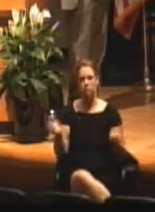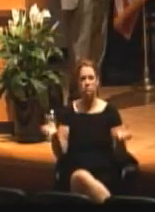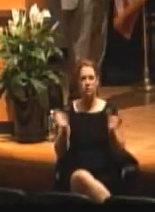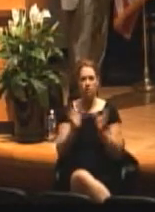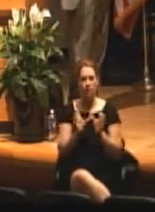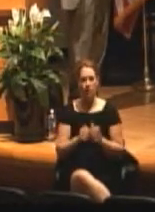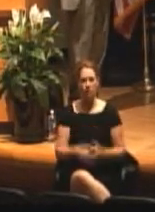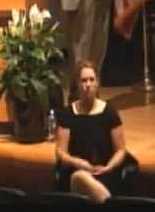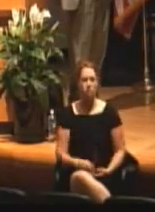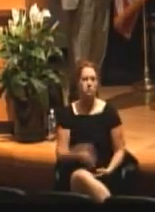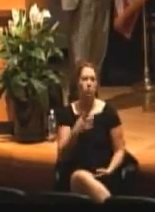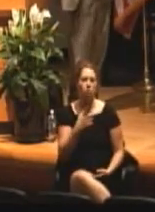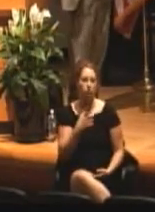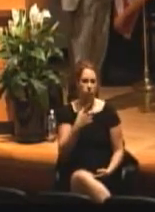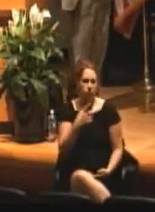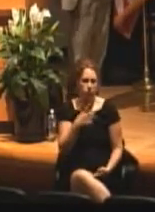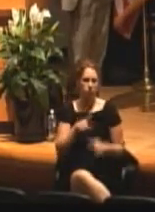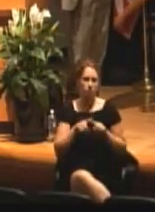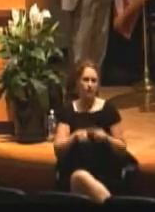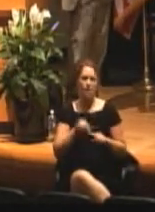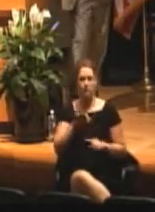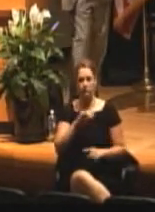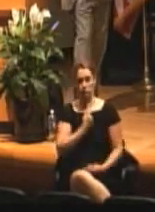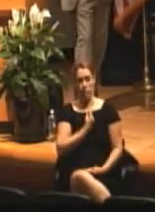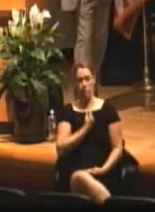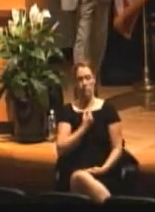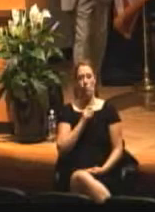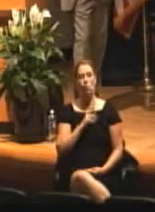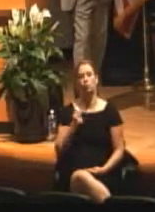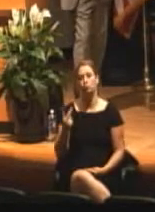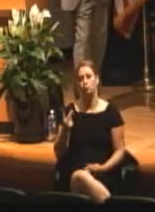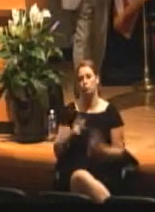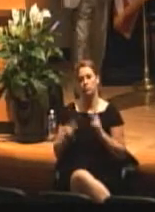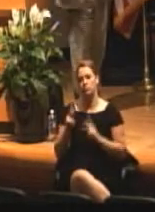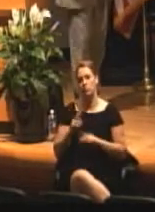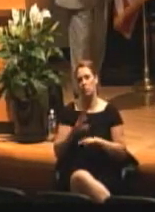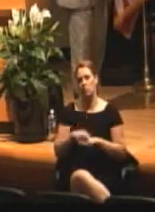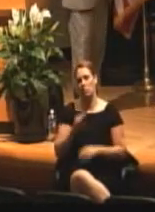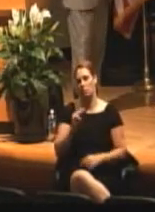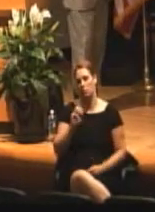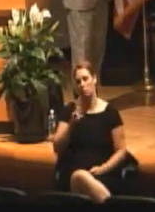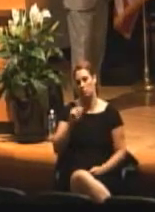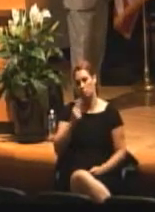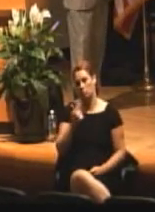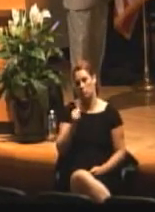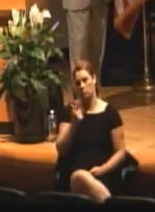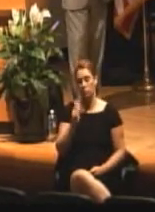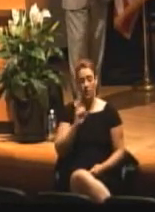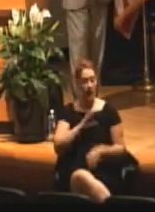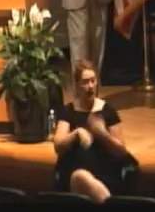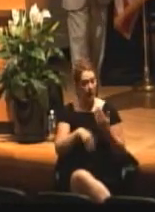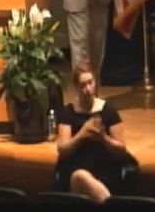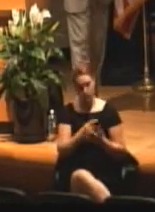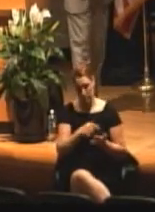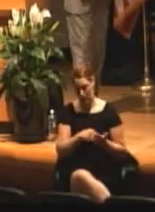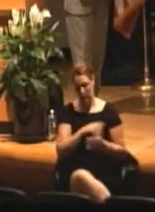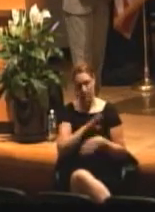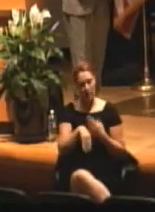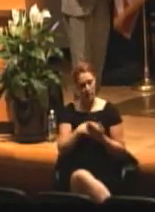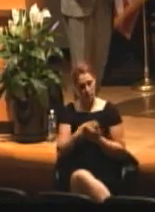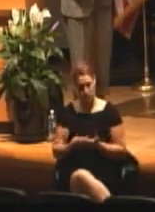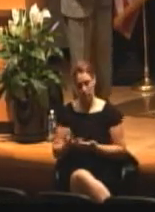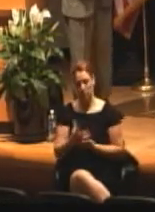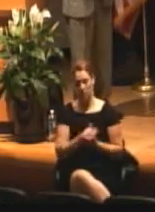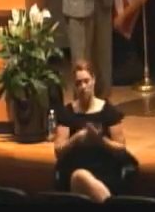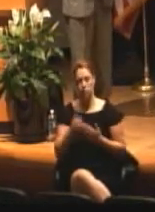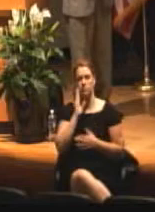buying yourself or you're with somebody, there's going to be two people on the mortgage. Obviously take everybody's debts and everybody's income at that point. So we're